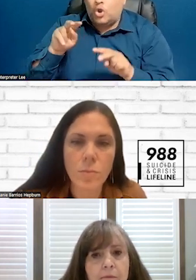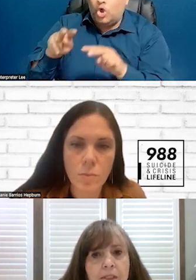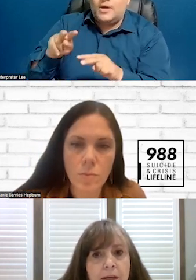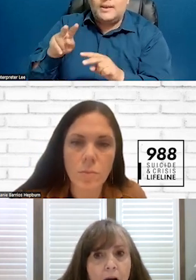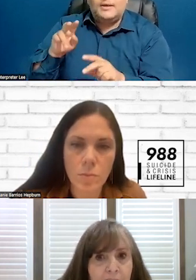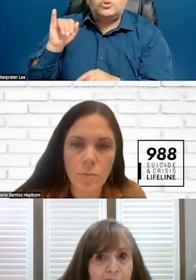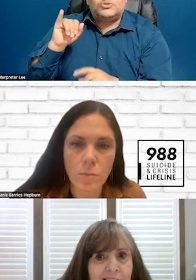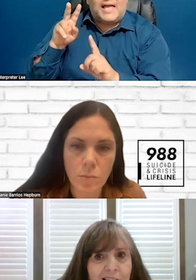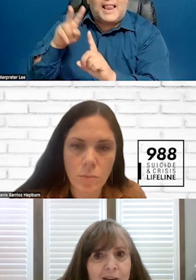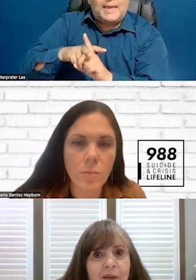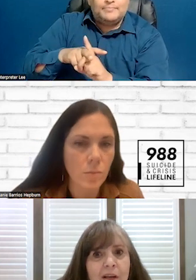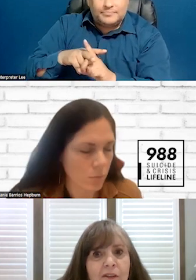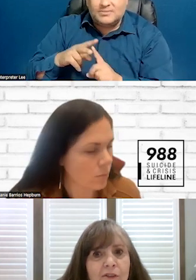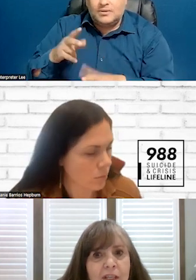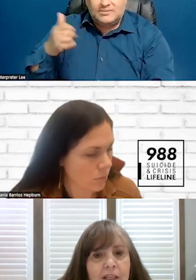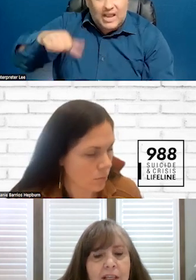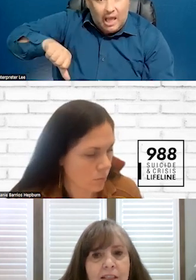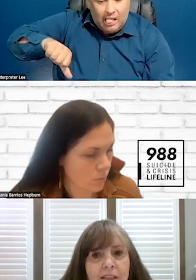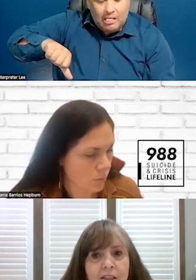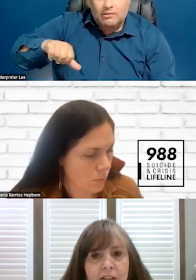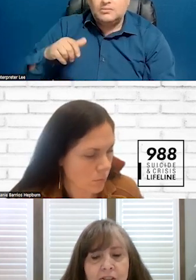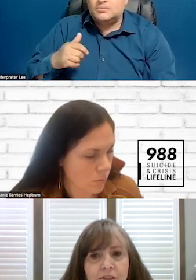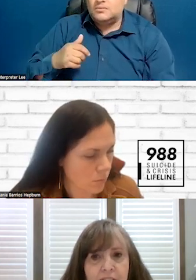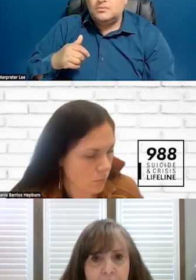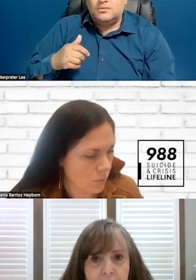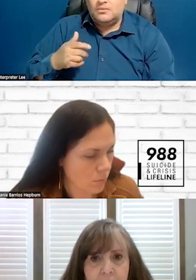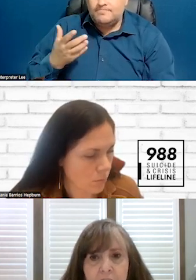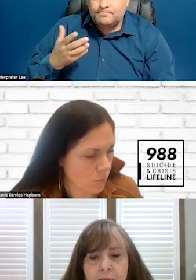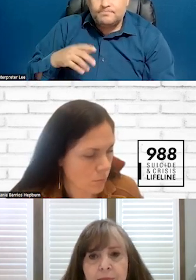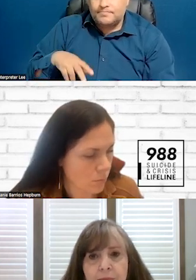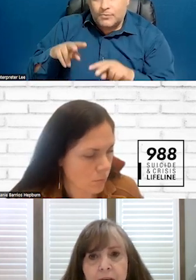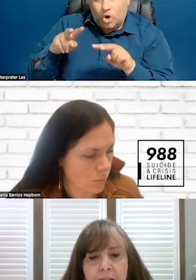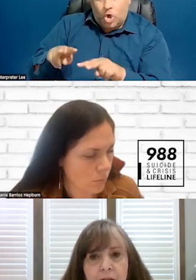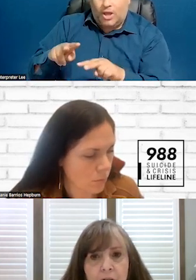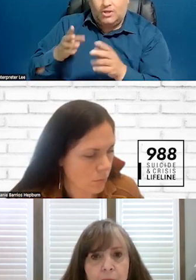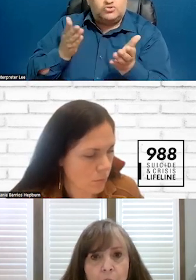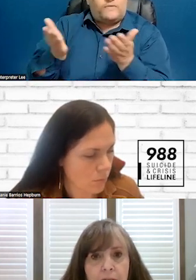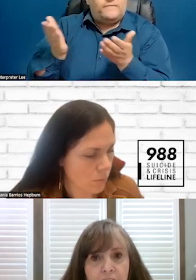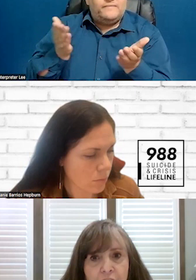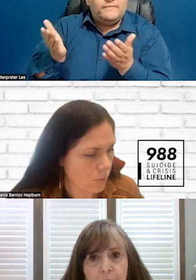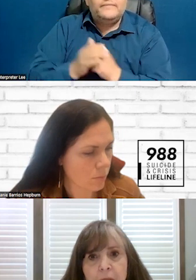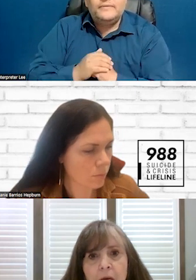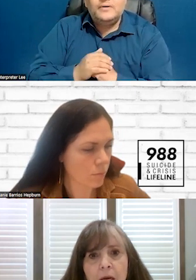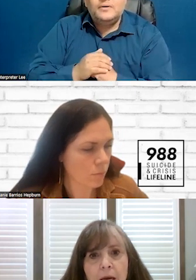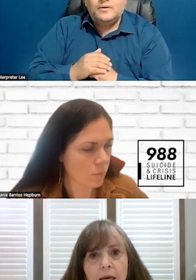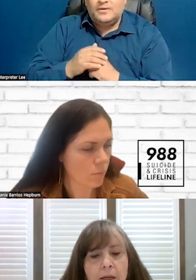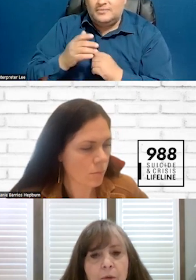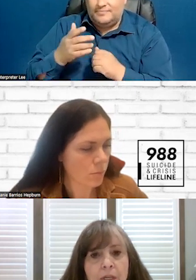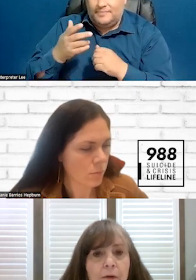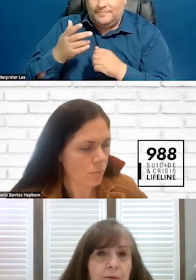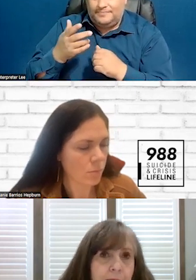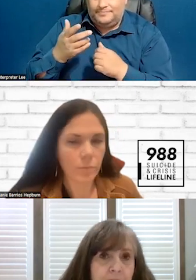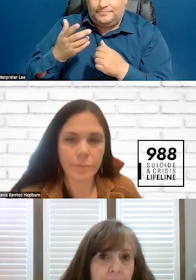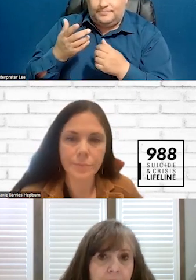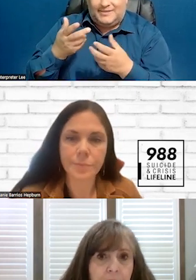at claims denials. They're looking at the services that are an issue. And